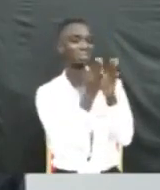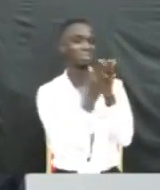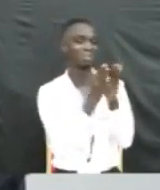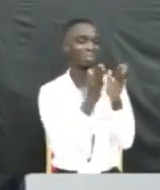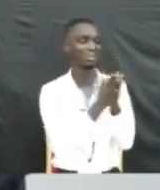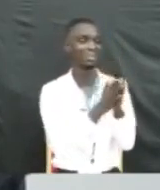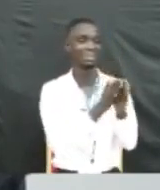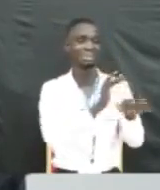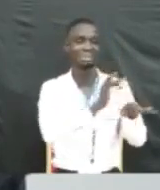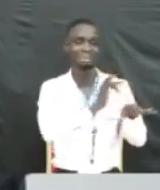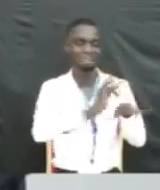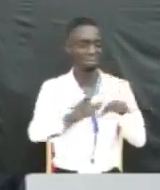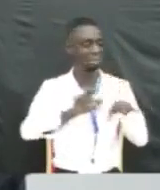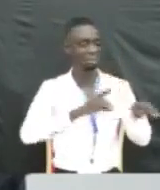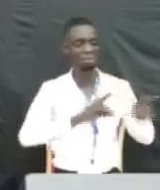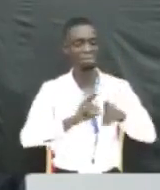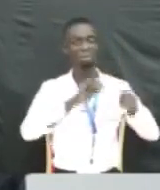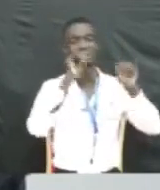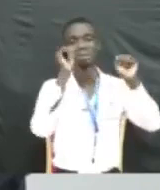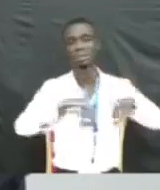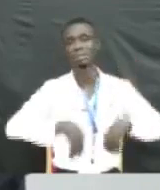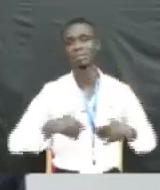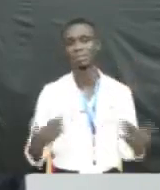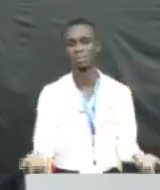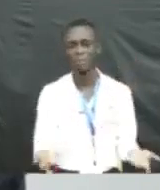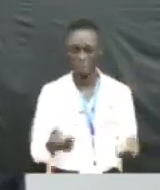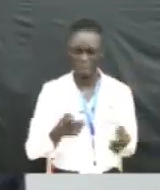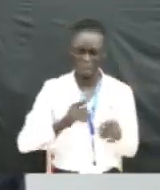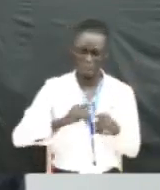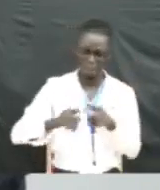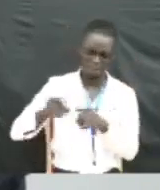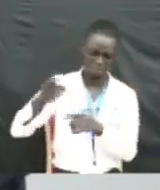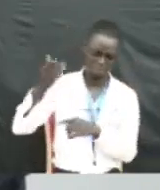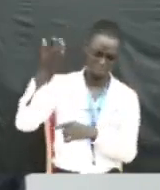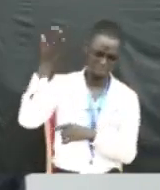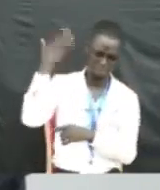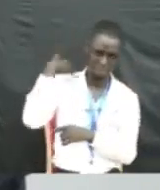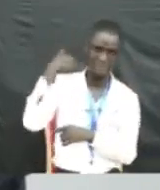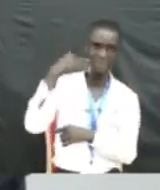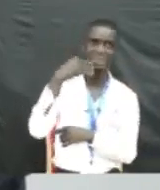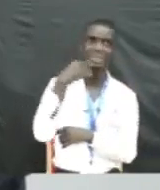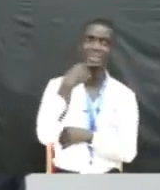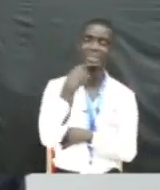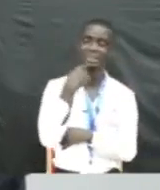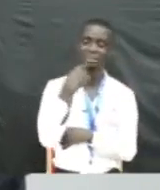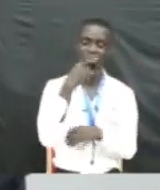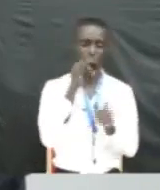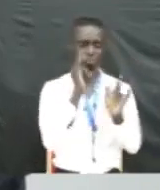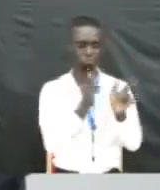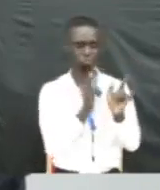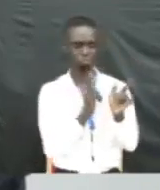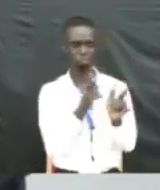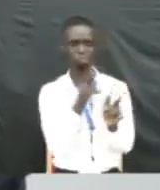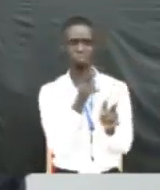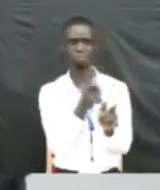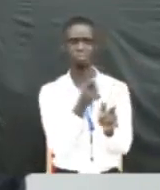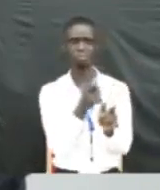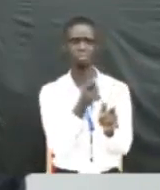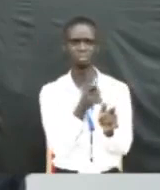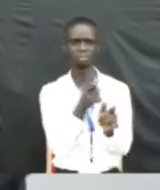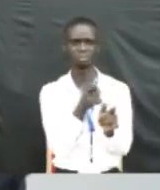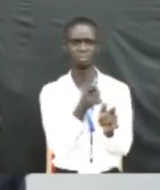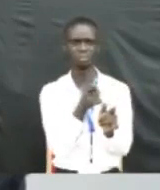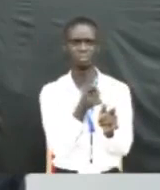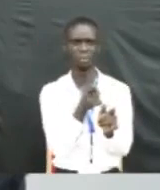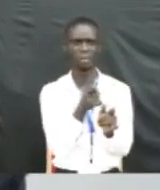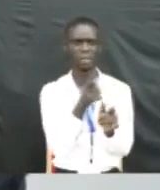nothing else they can do. When our founder was often ridiculed as saying,